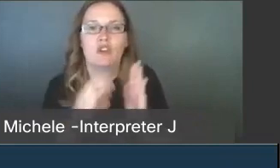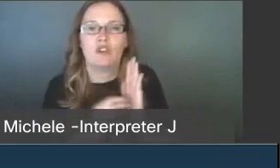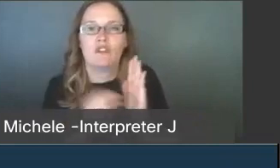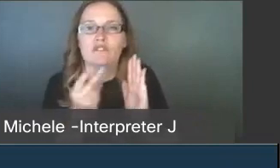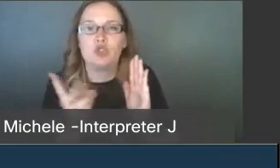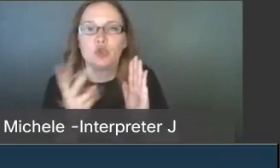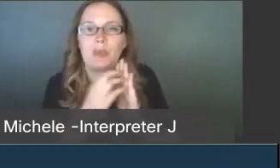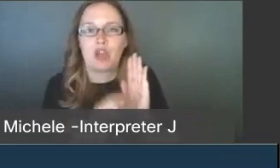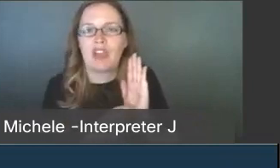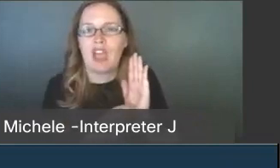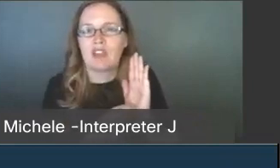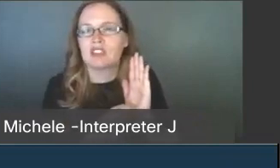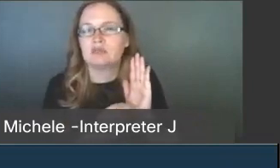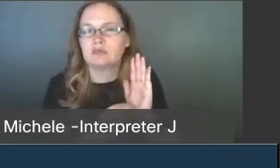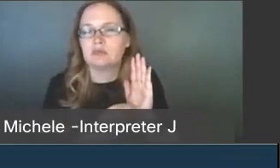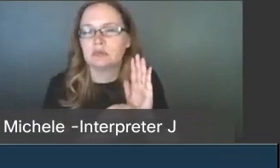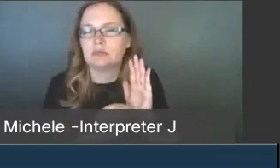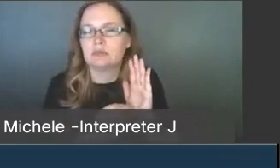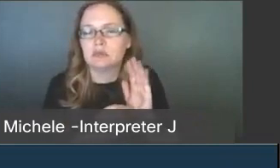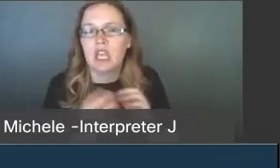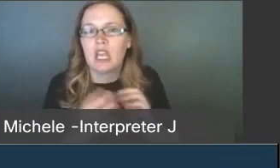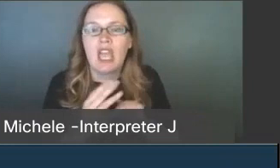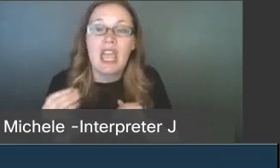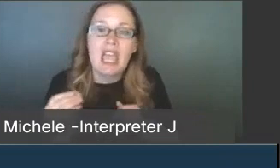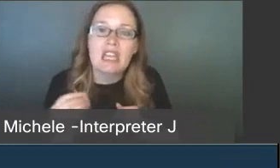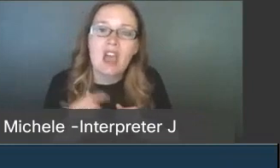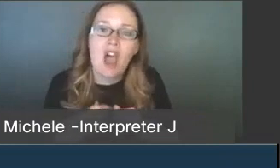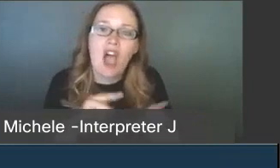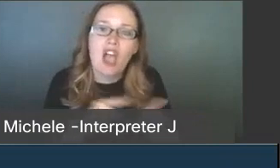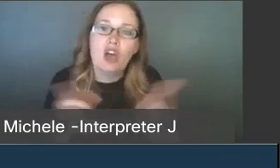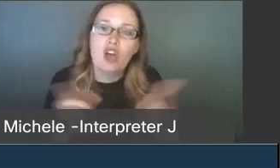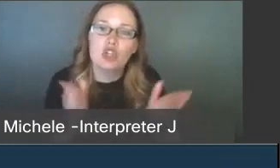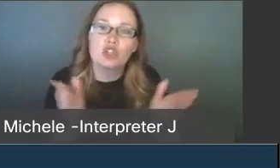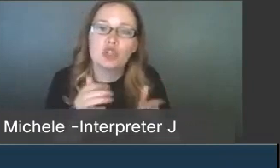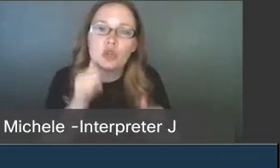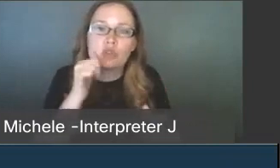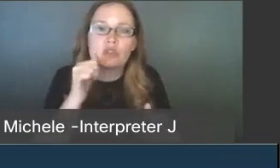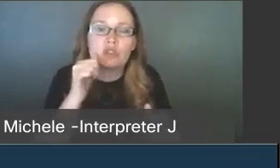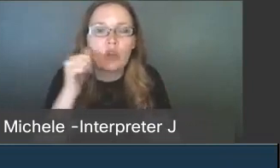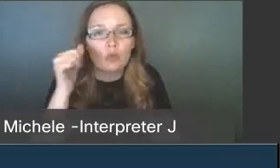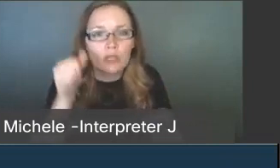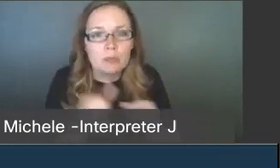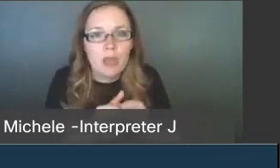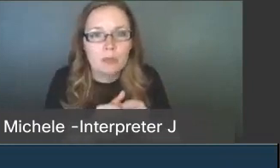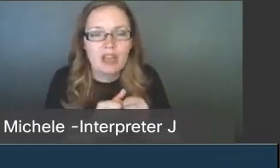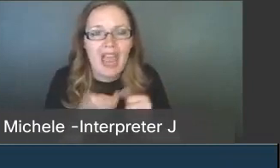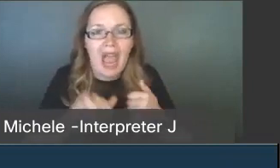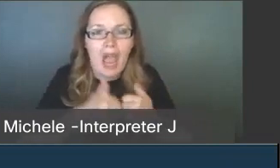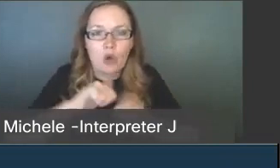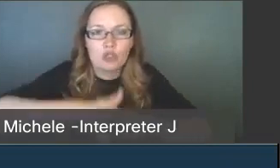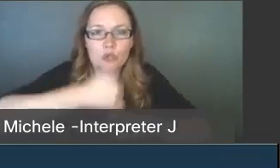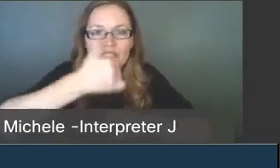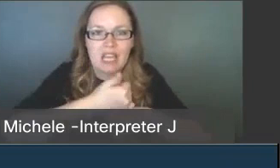retain. And then also I would encourage folks to consider the framing and the order in which information is